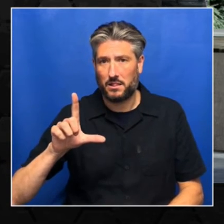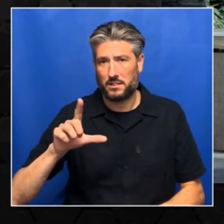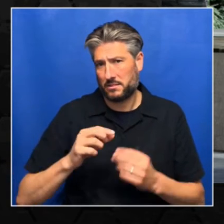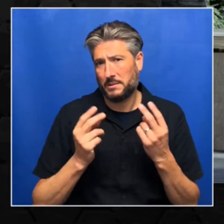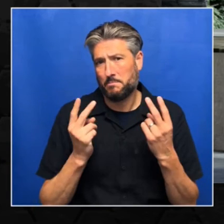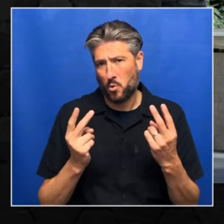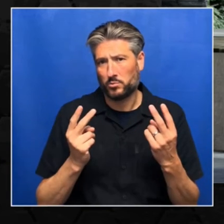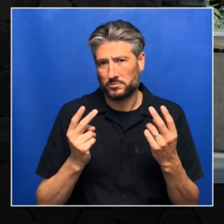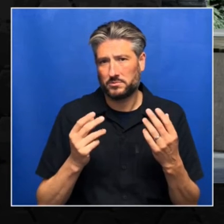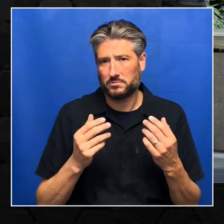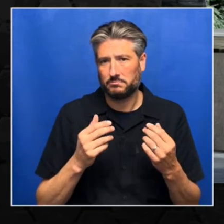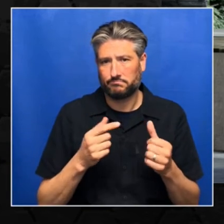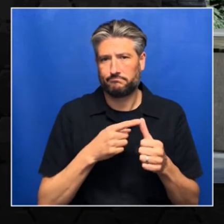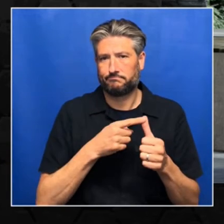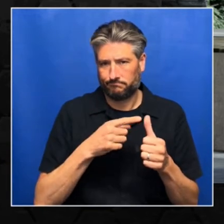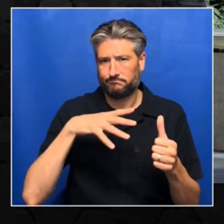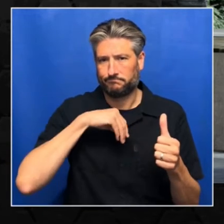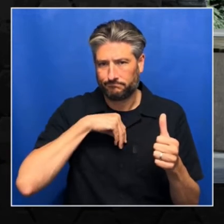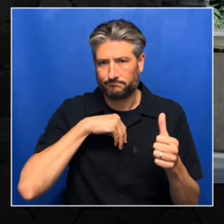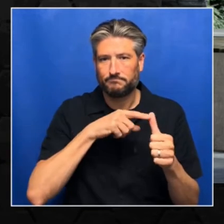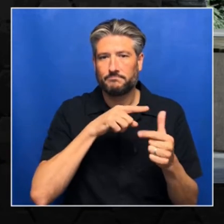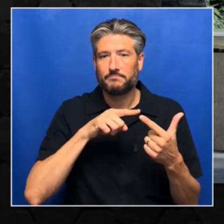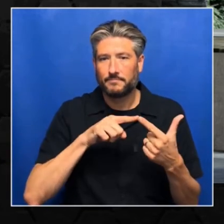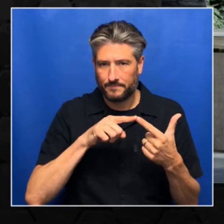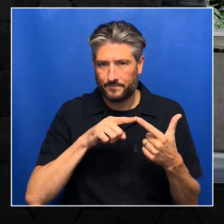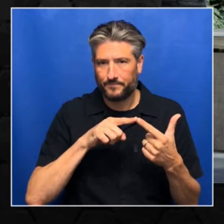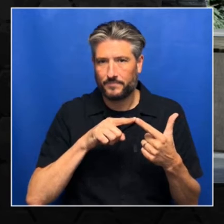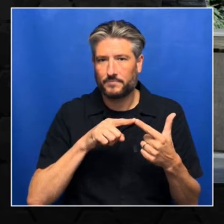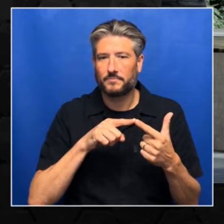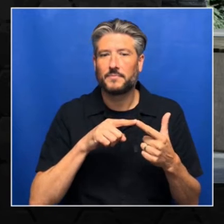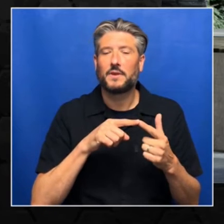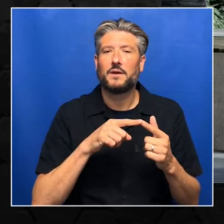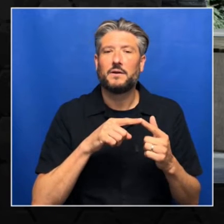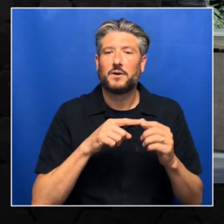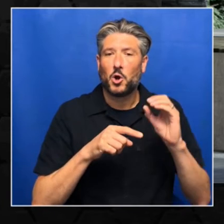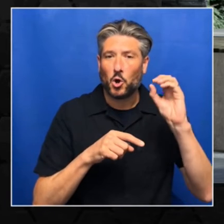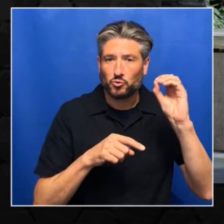need to have some basic understanding about the neural networks